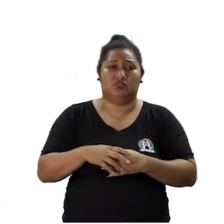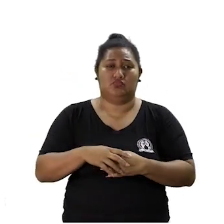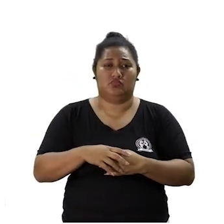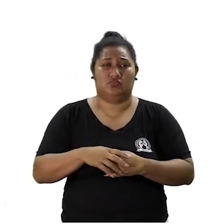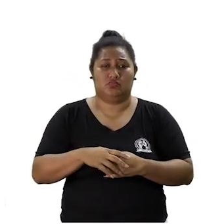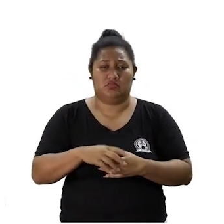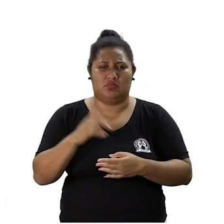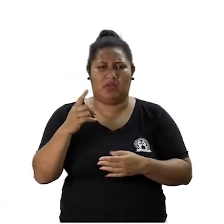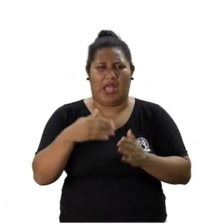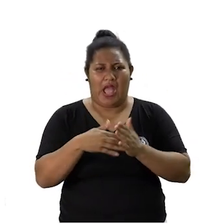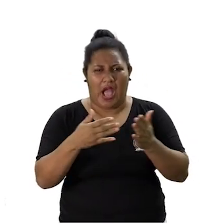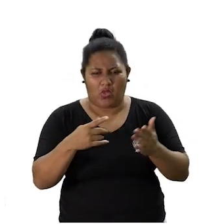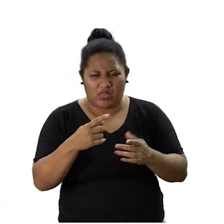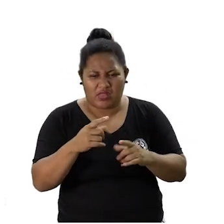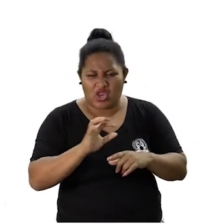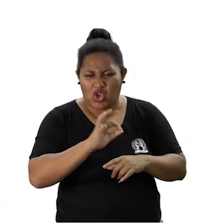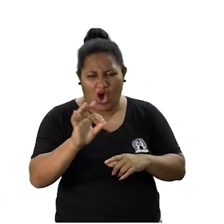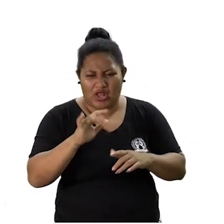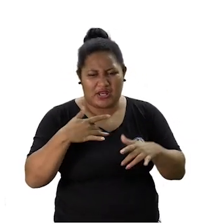Ai ala me le ola.